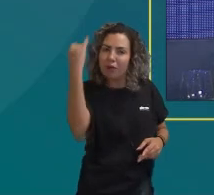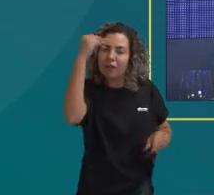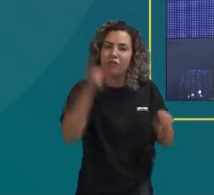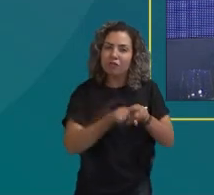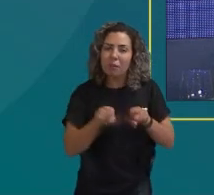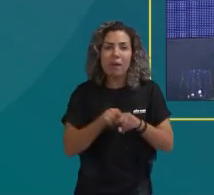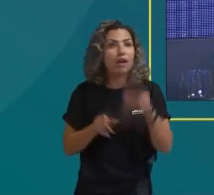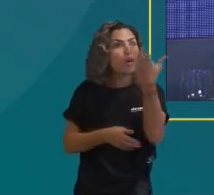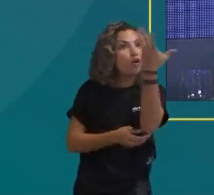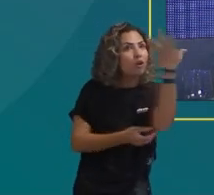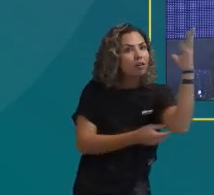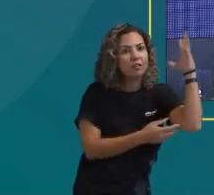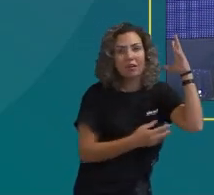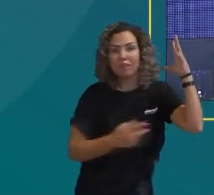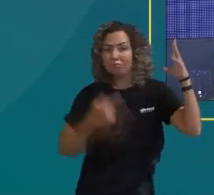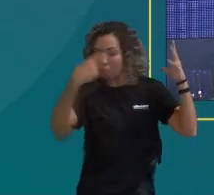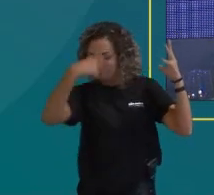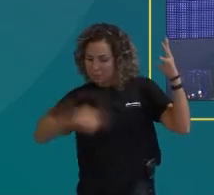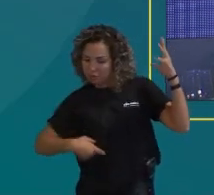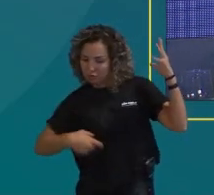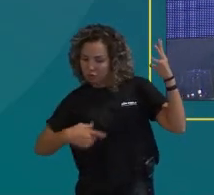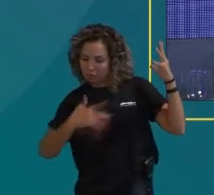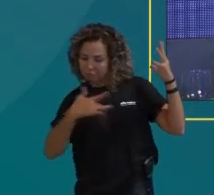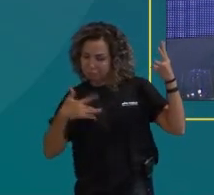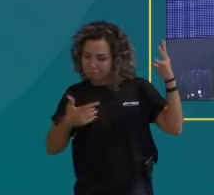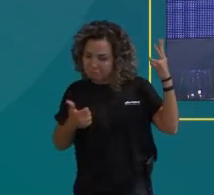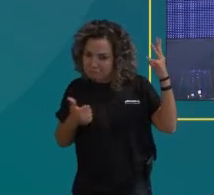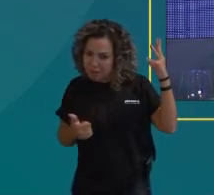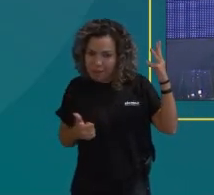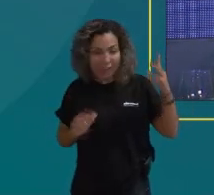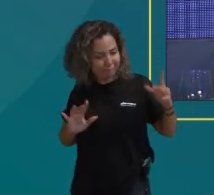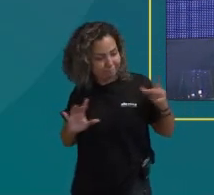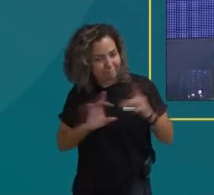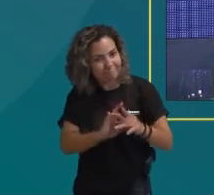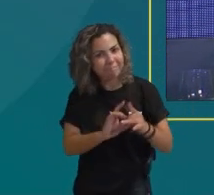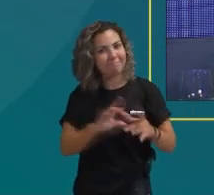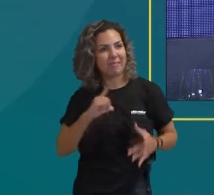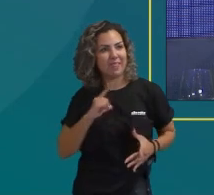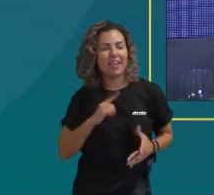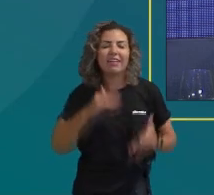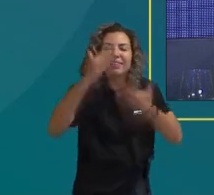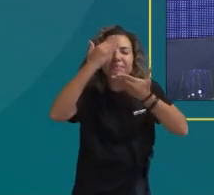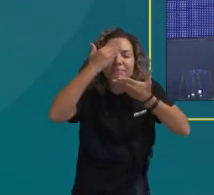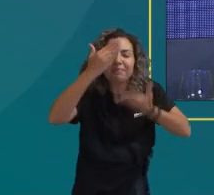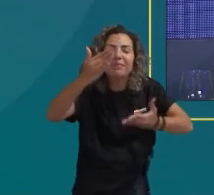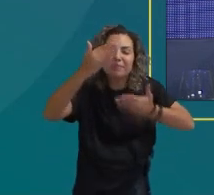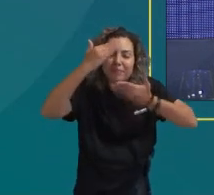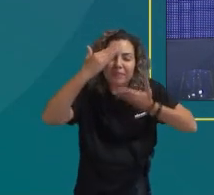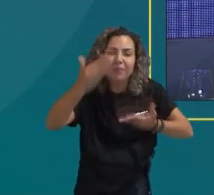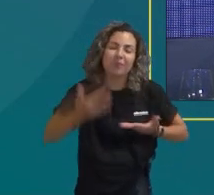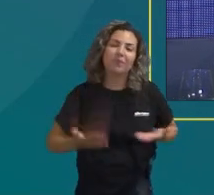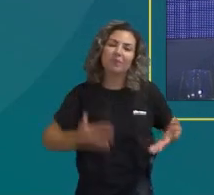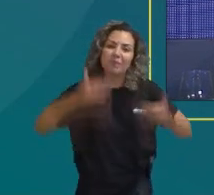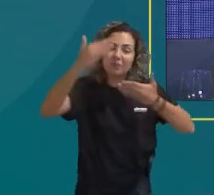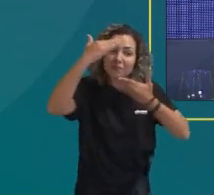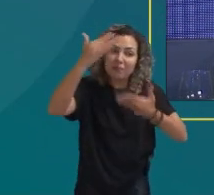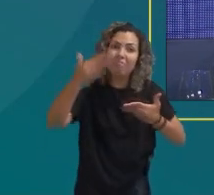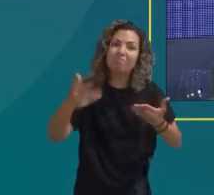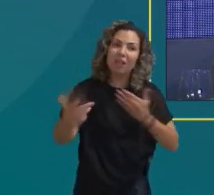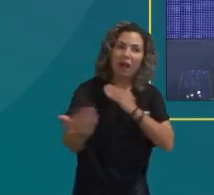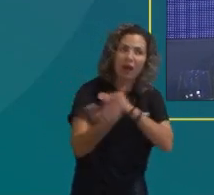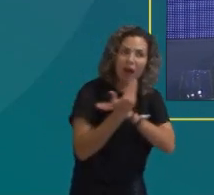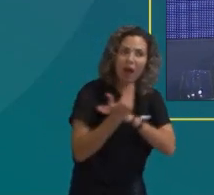And Maya Koro from Del Carmen, thank you very much for taking up this combined portfolio of